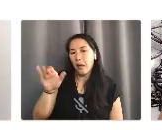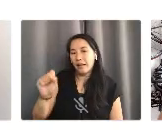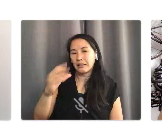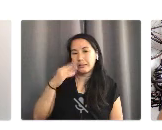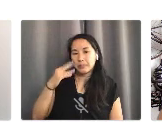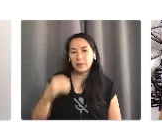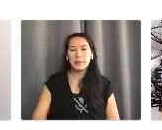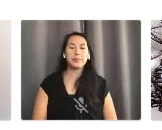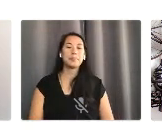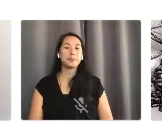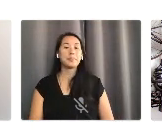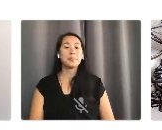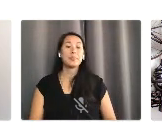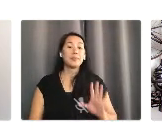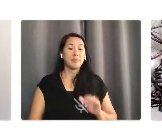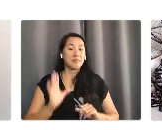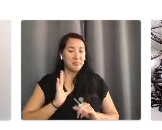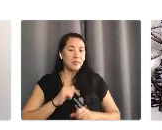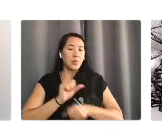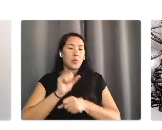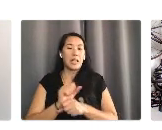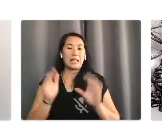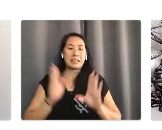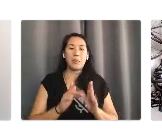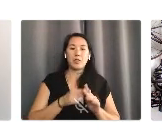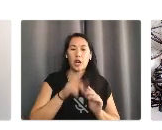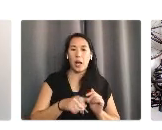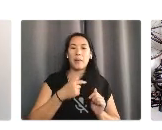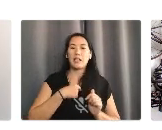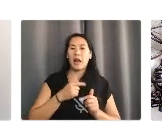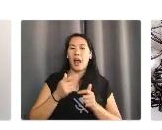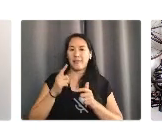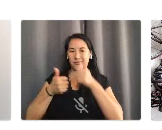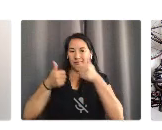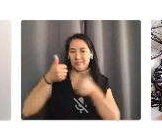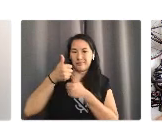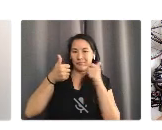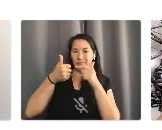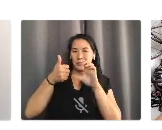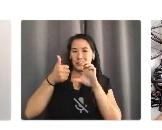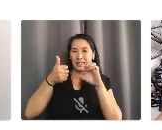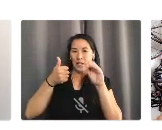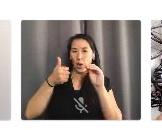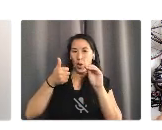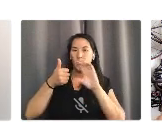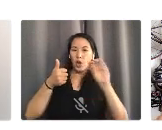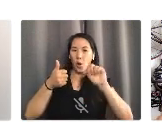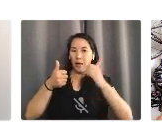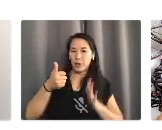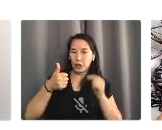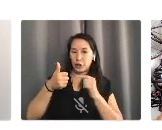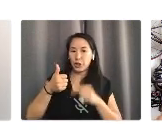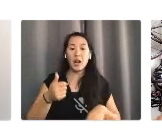working at a really small startup, and I reported directly to the CEO and co-founder. I was so excited to hit the ground running because I